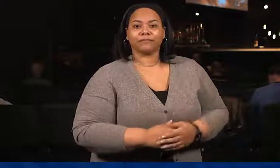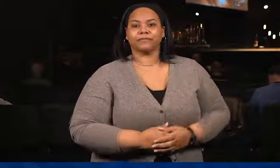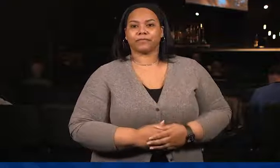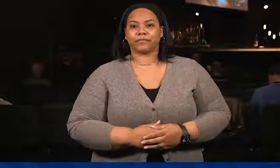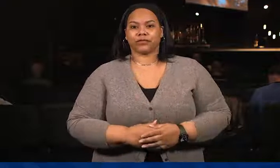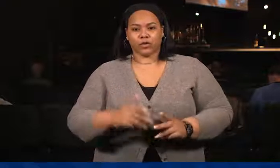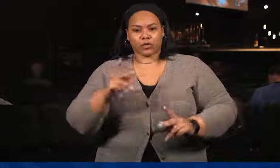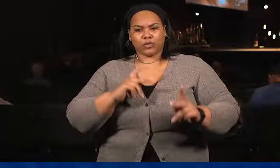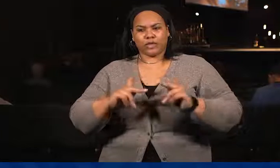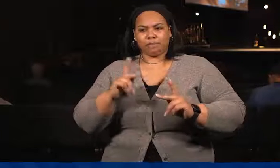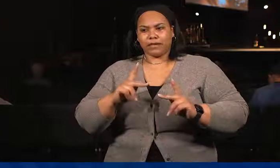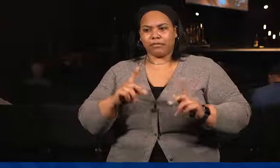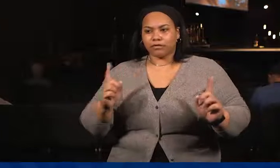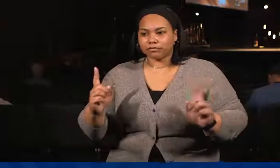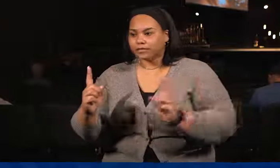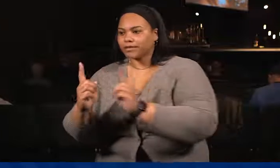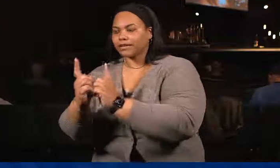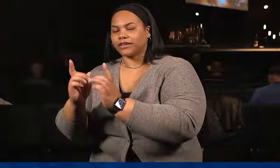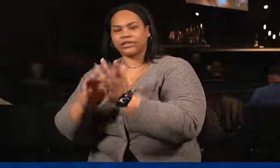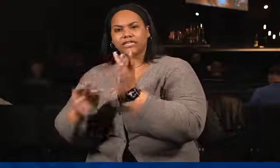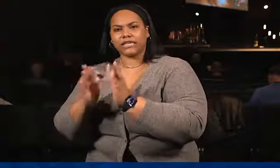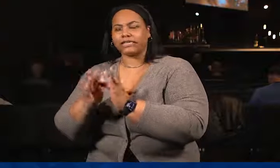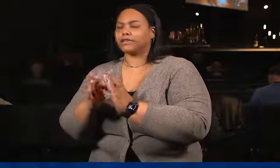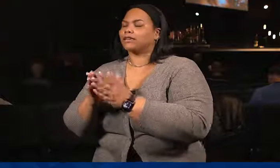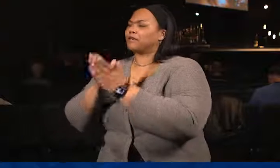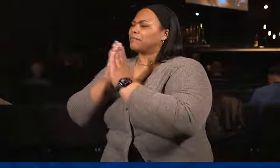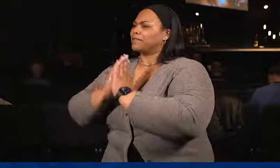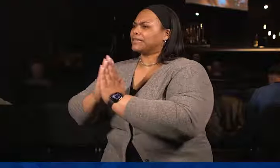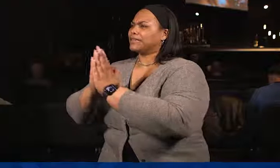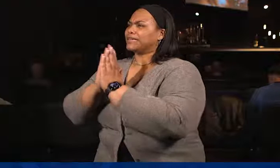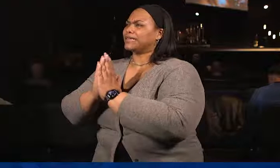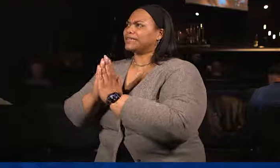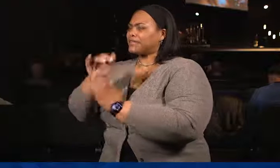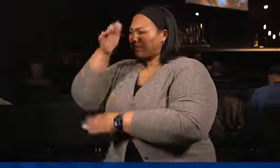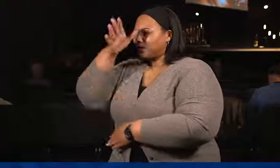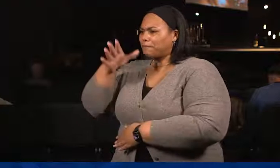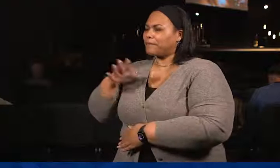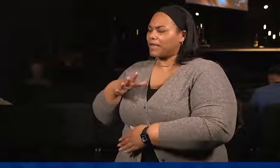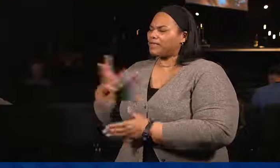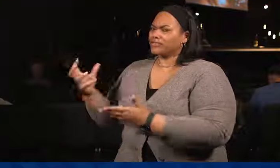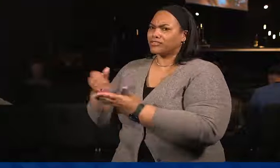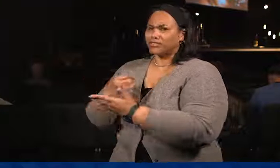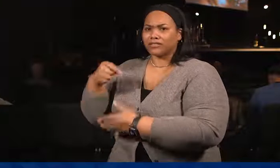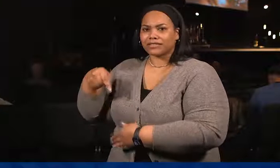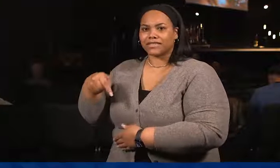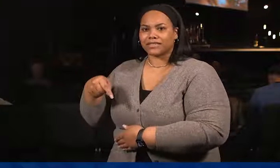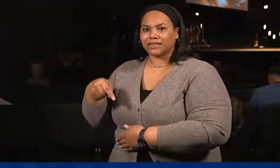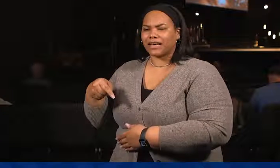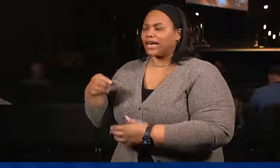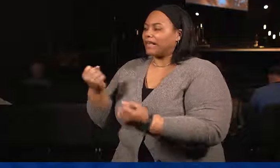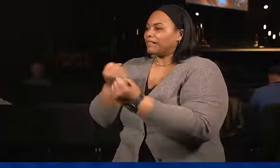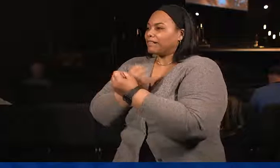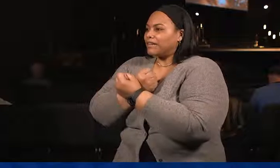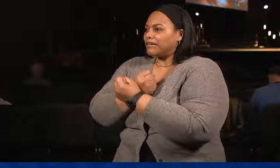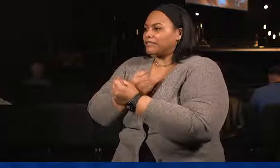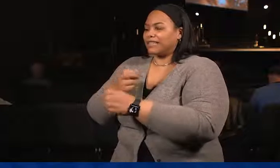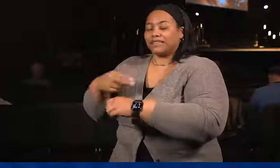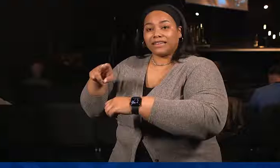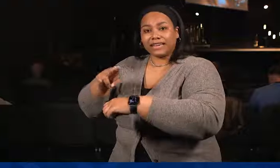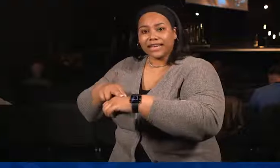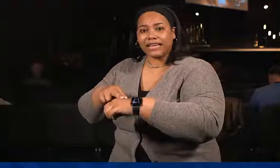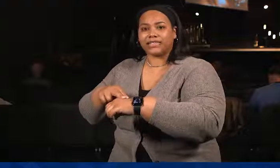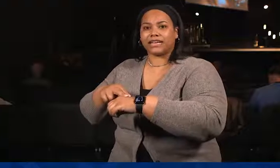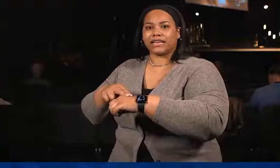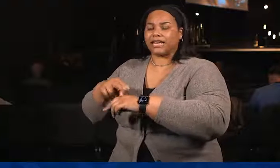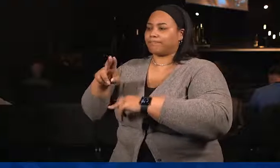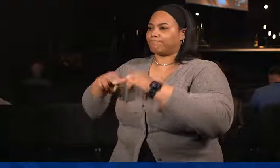Jesus, they pleaded earnestly with him, "This man deserves to have you do this because he loves our nation and has